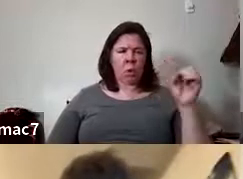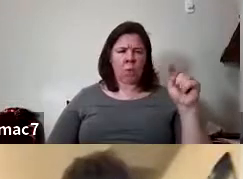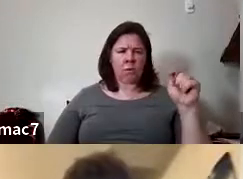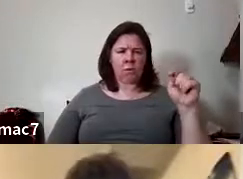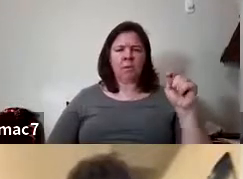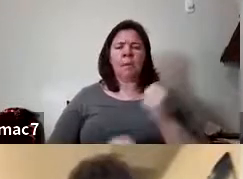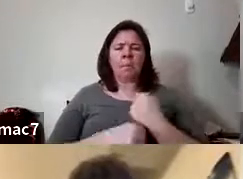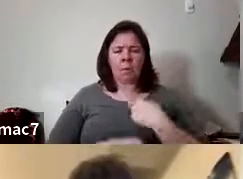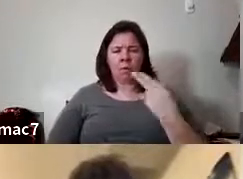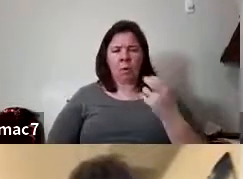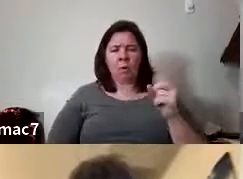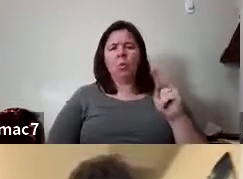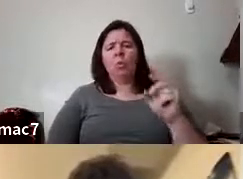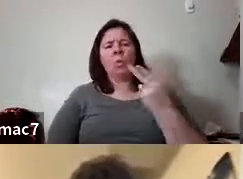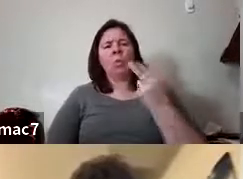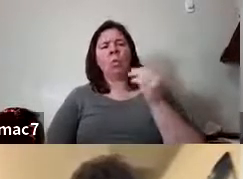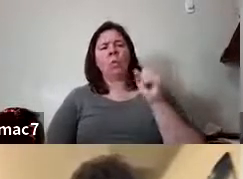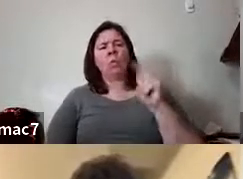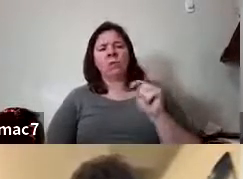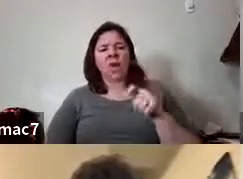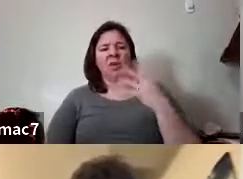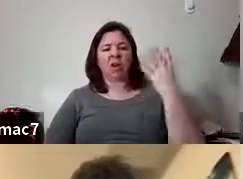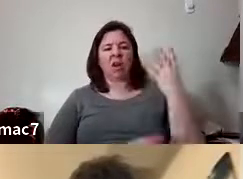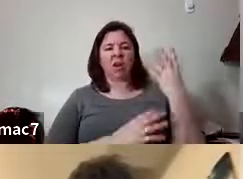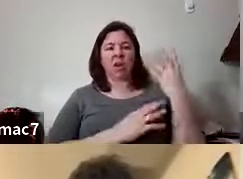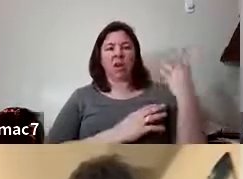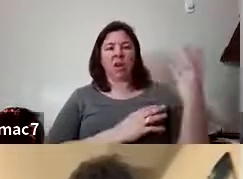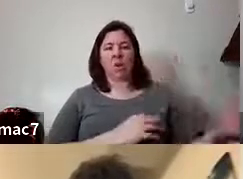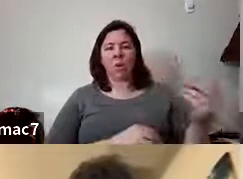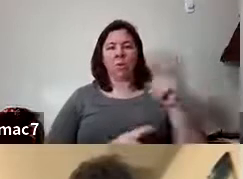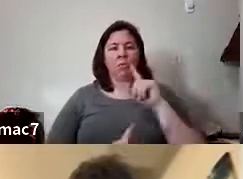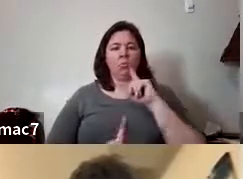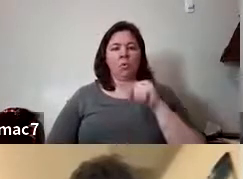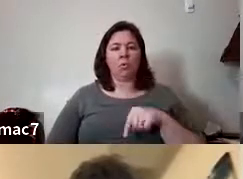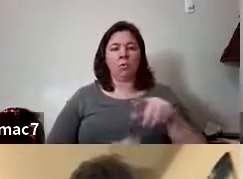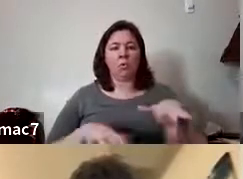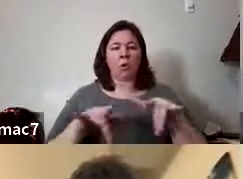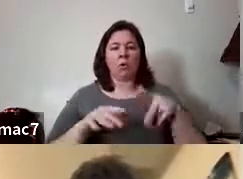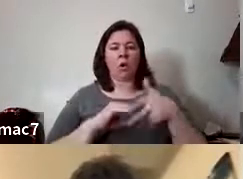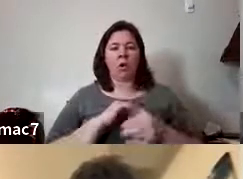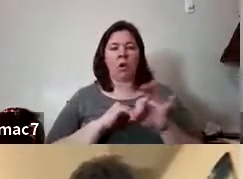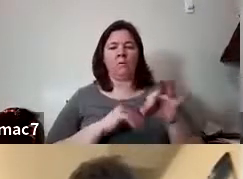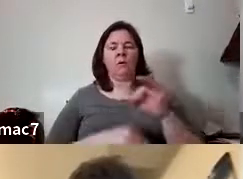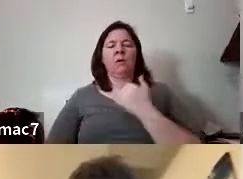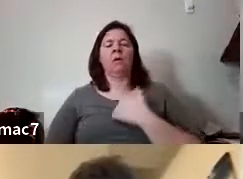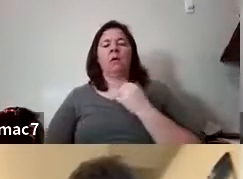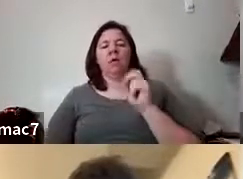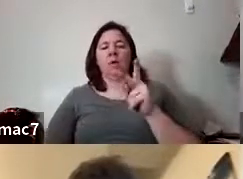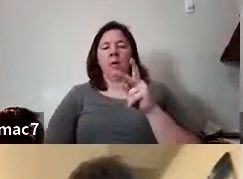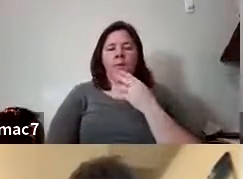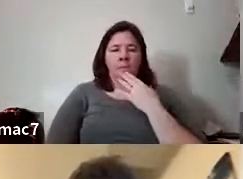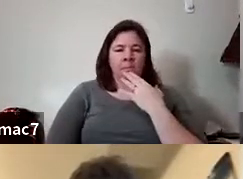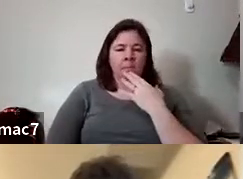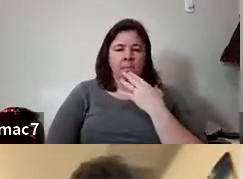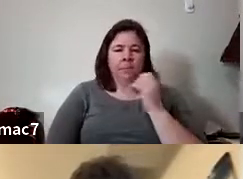make me host, yes. Okay. I thought you had to go and we were worried that the recording was going to get cut off. Oh, there we go. Yes. Yep.